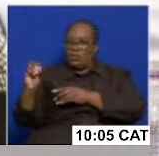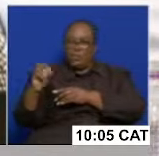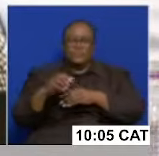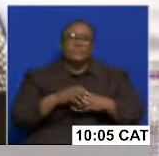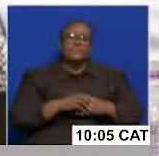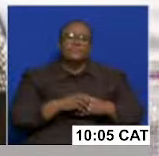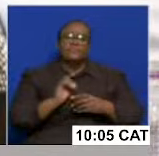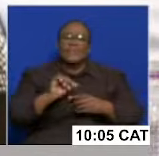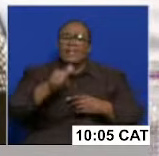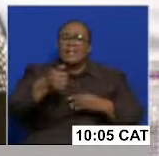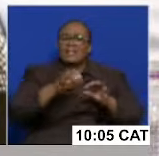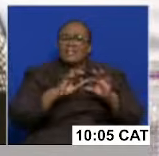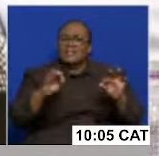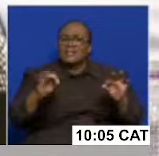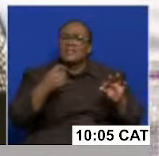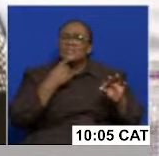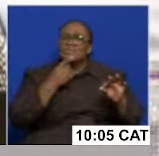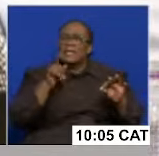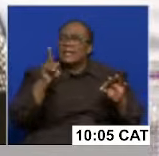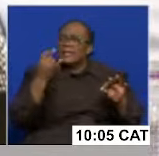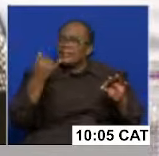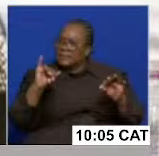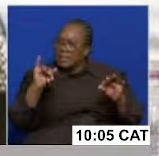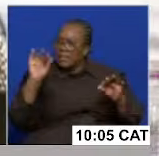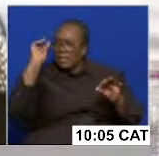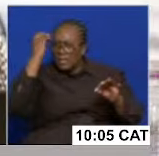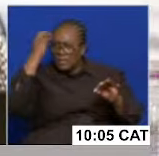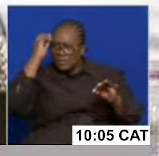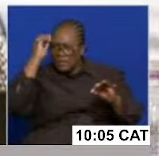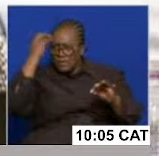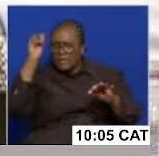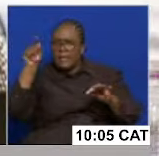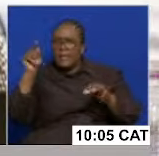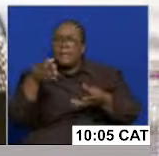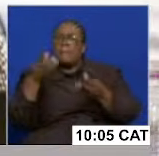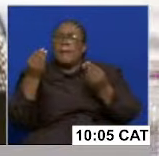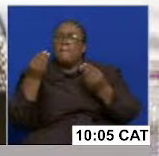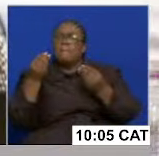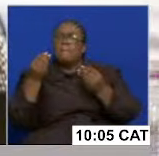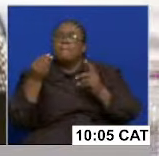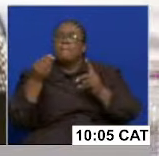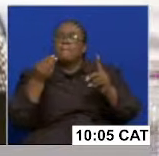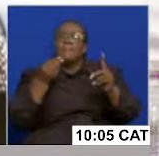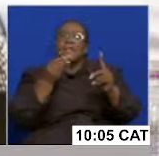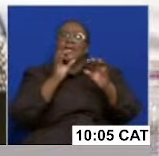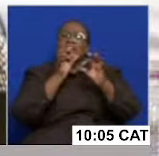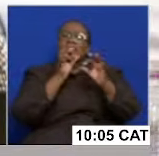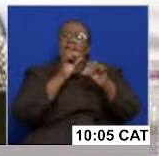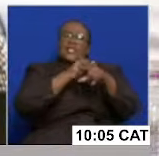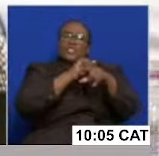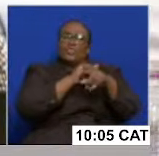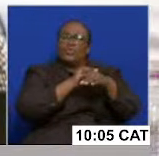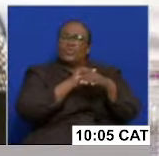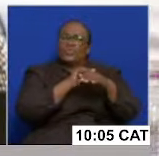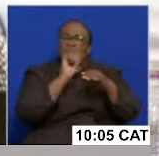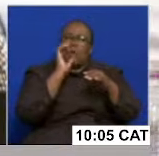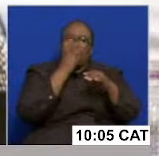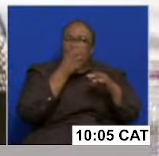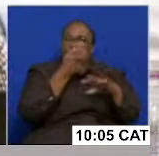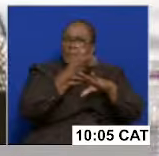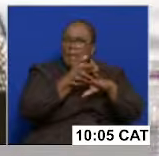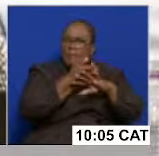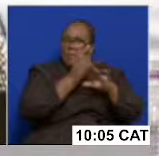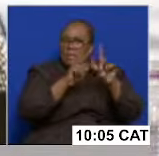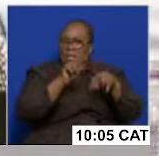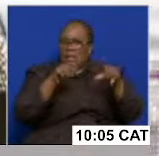still interested in getting the stones. So am I correct that after you had relayed the information